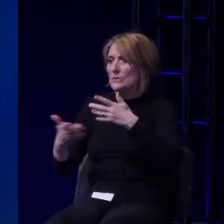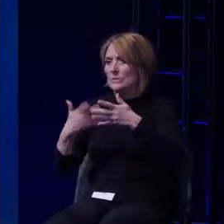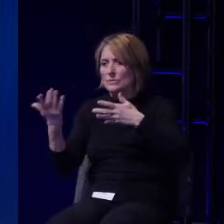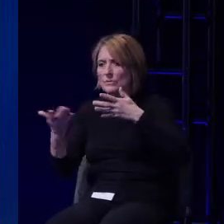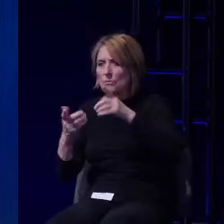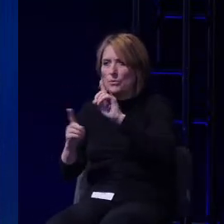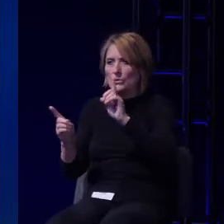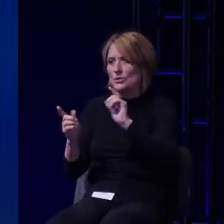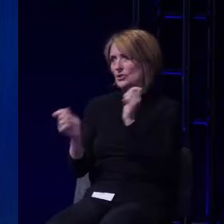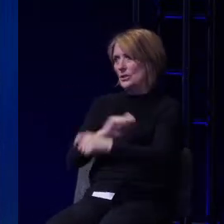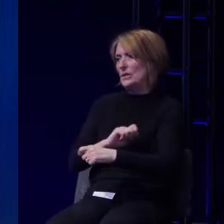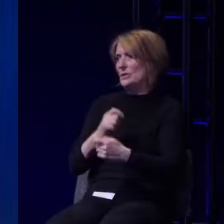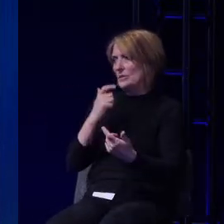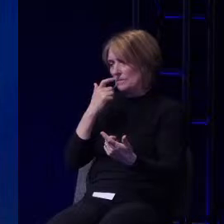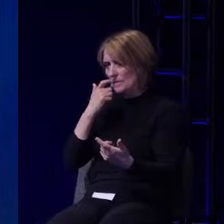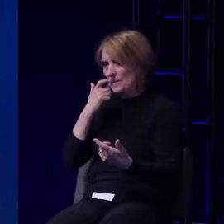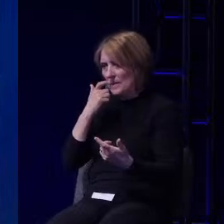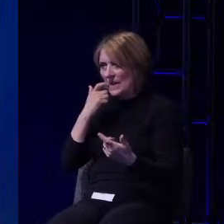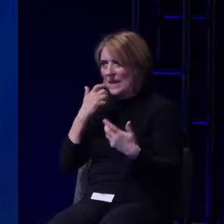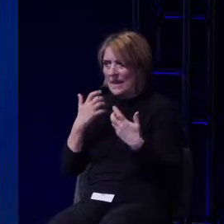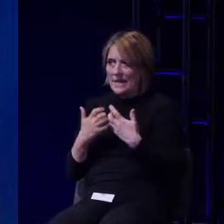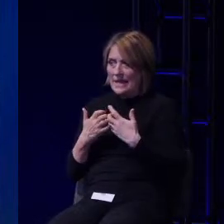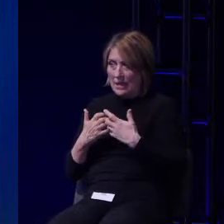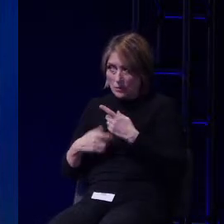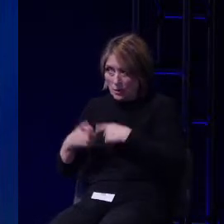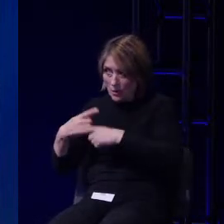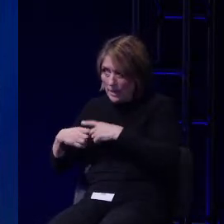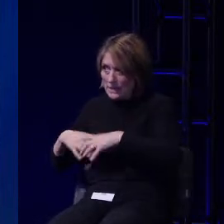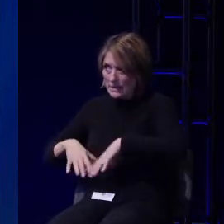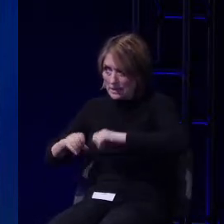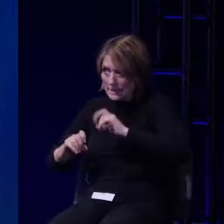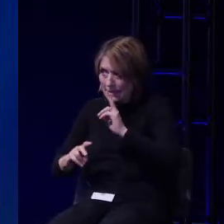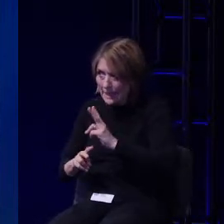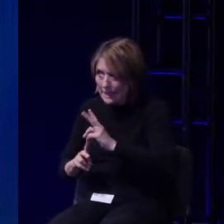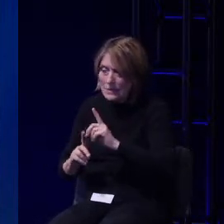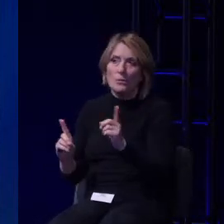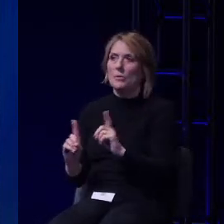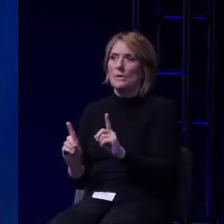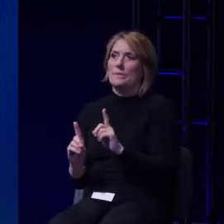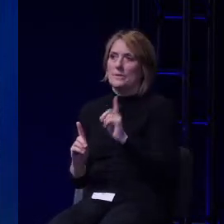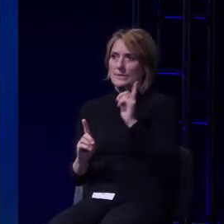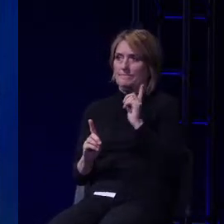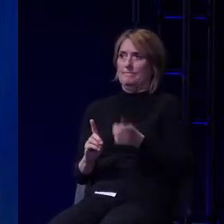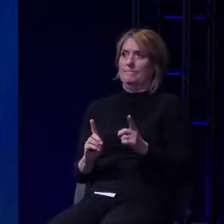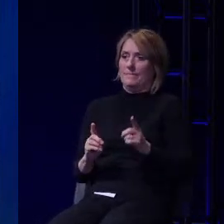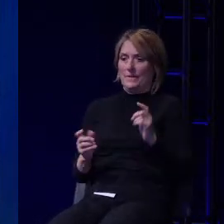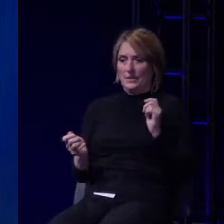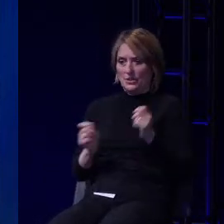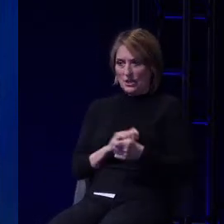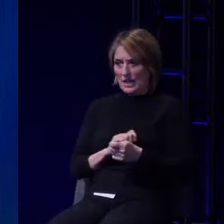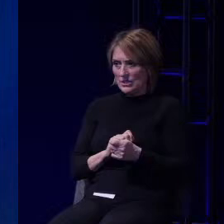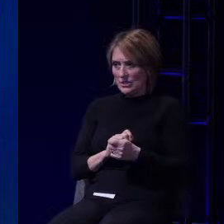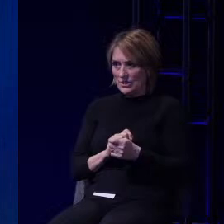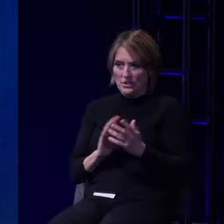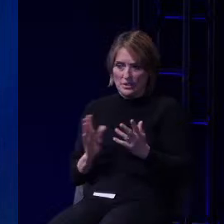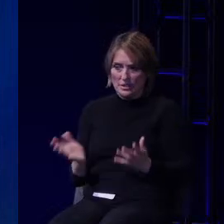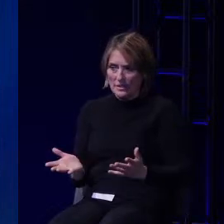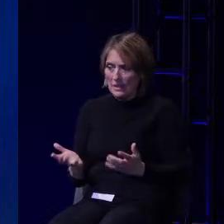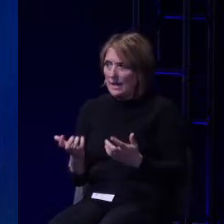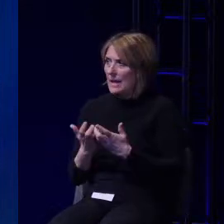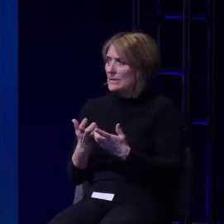what has changed? And do I start all over again? Because this change actually is what this has become